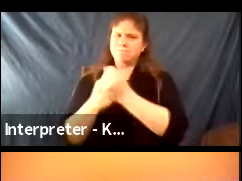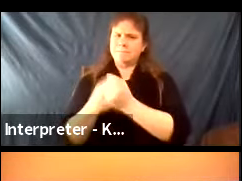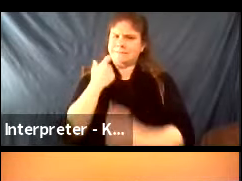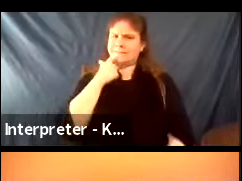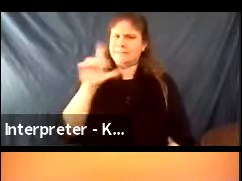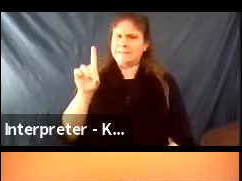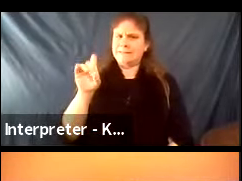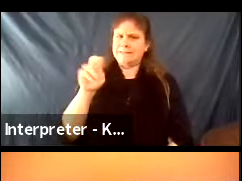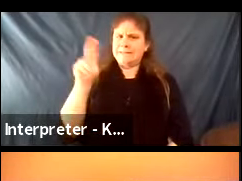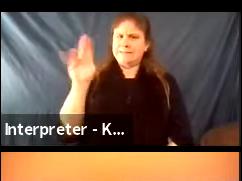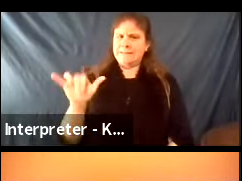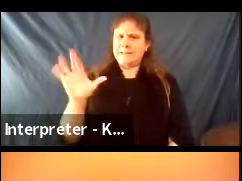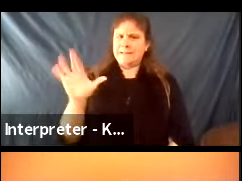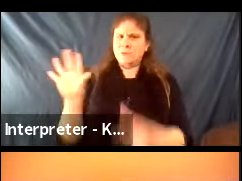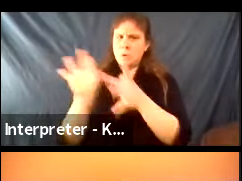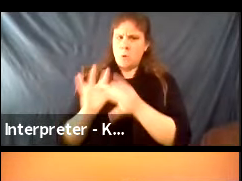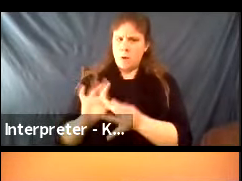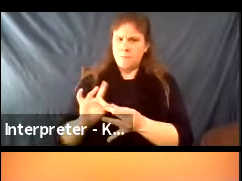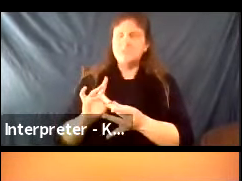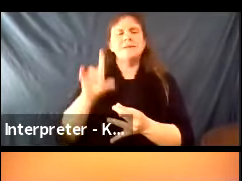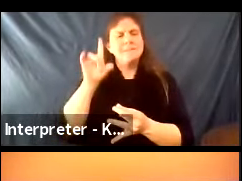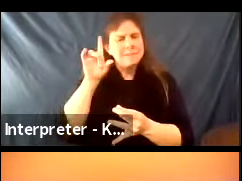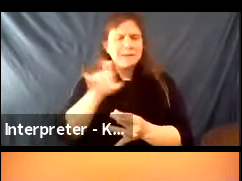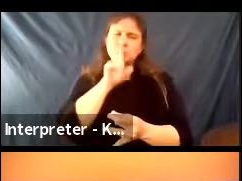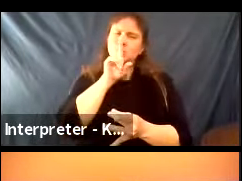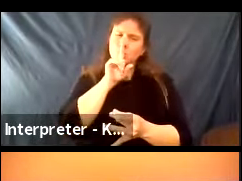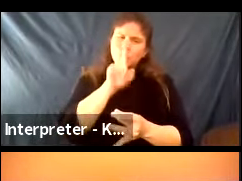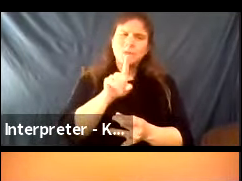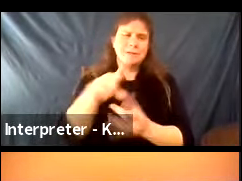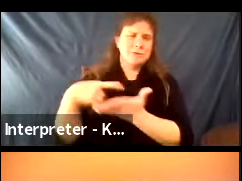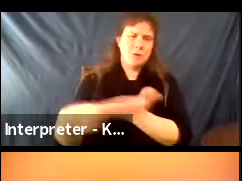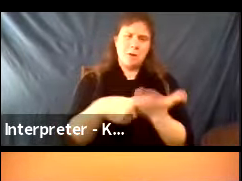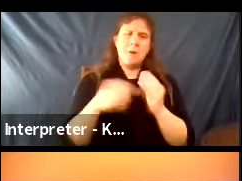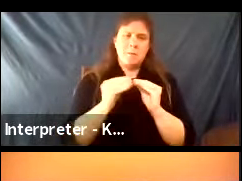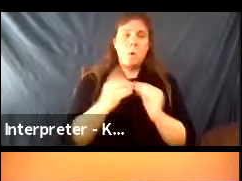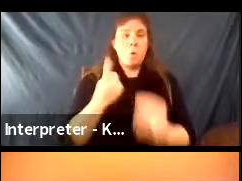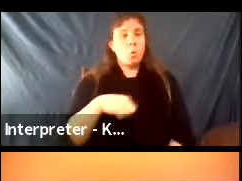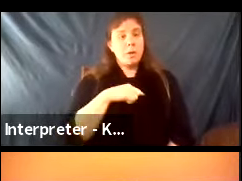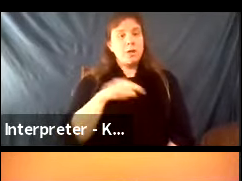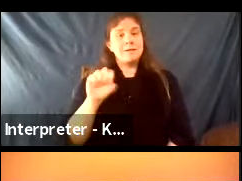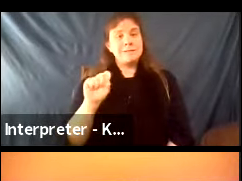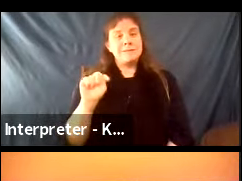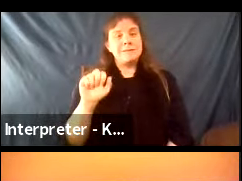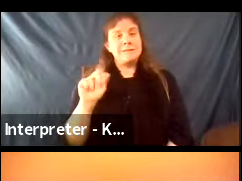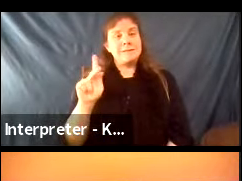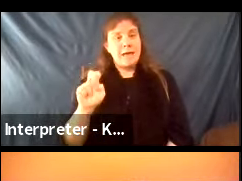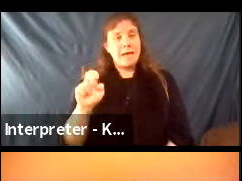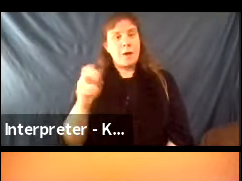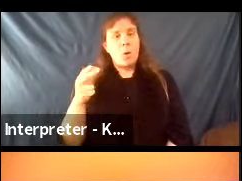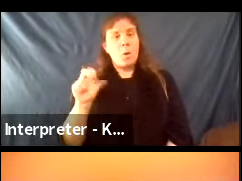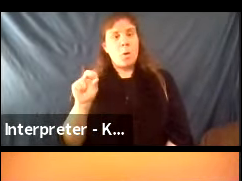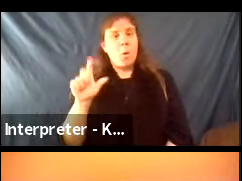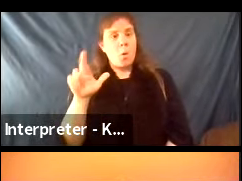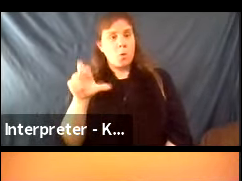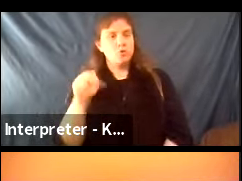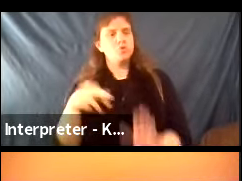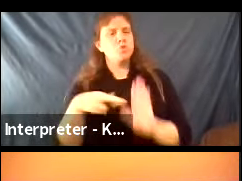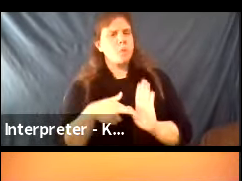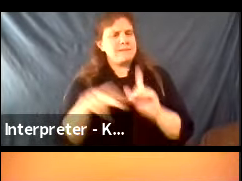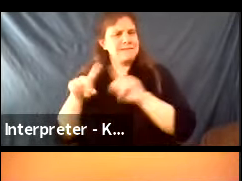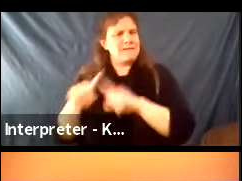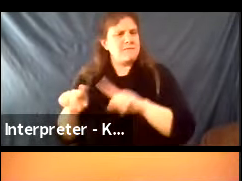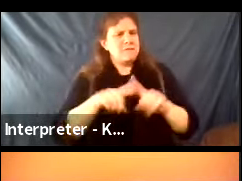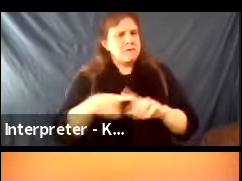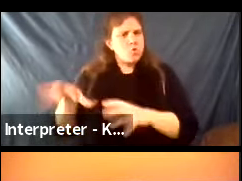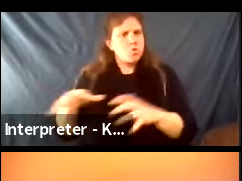especially considering that stakeholders are part of the public outreach plan, and we can be so helpful given the populations that we all represent and